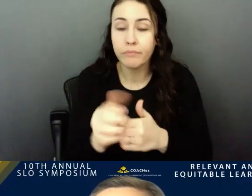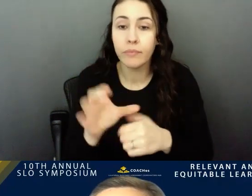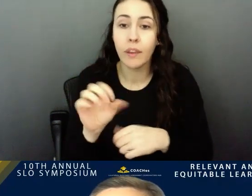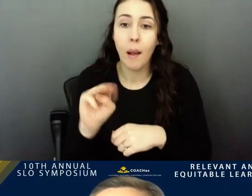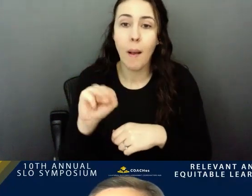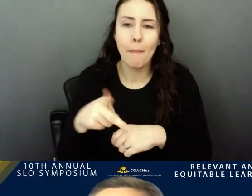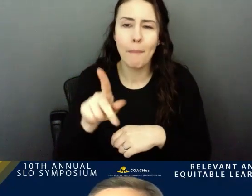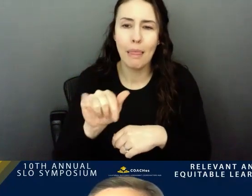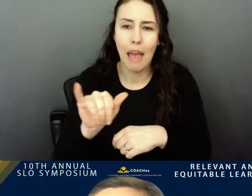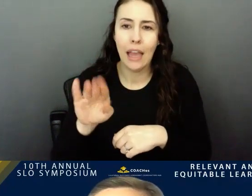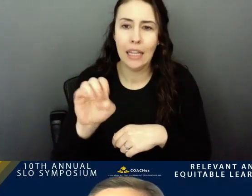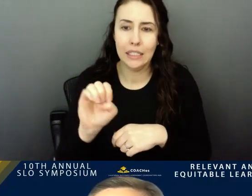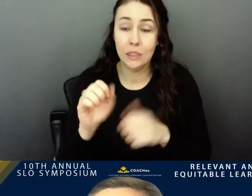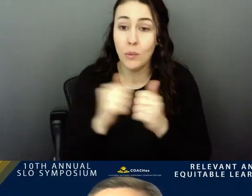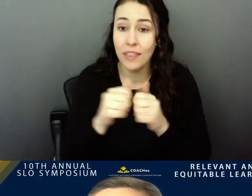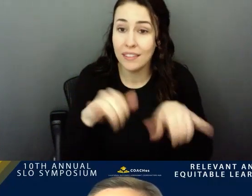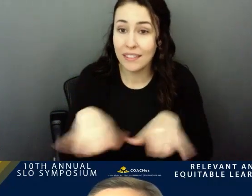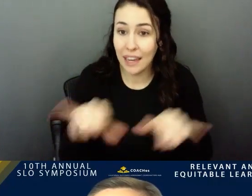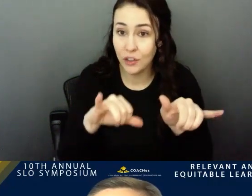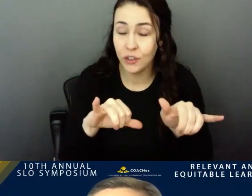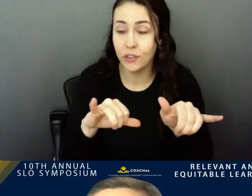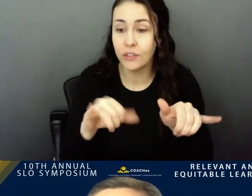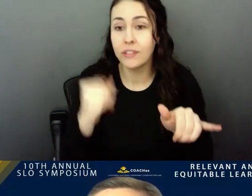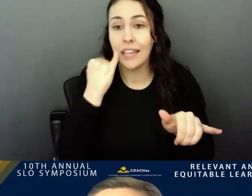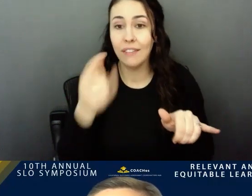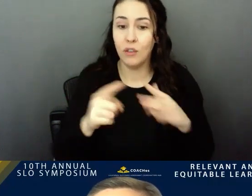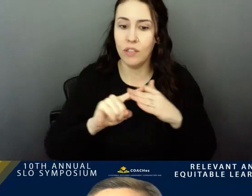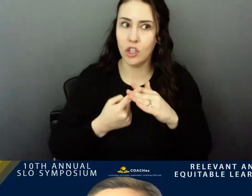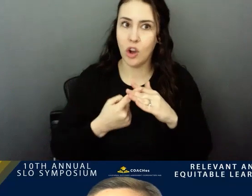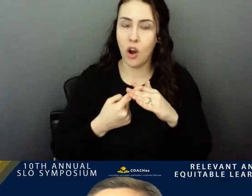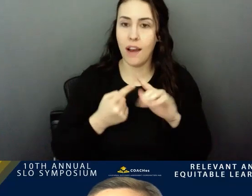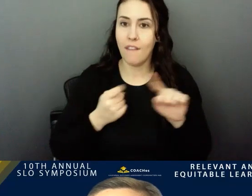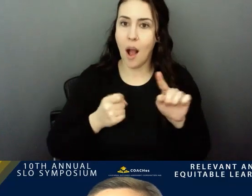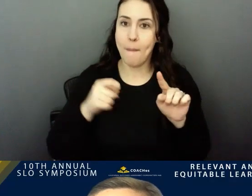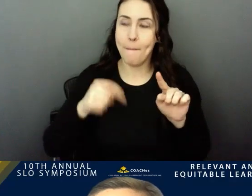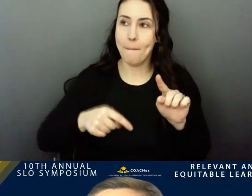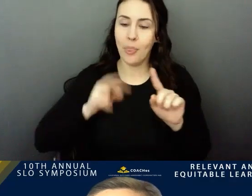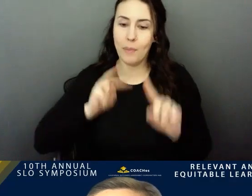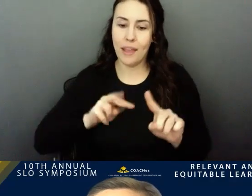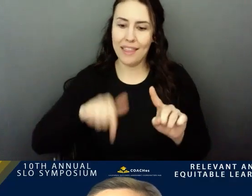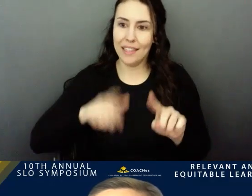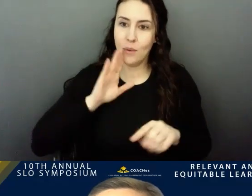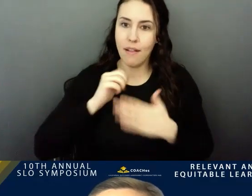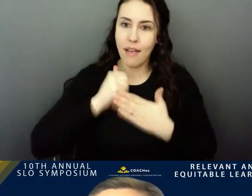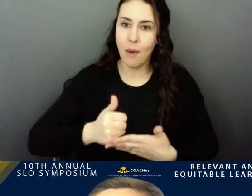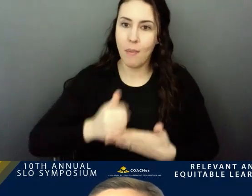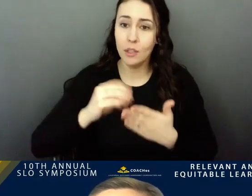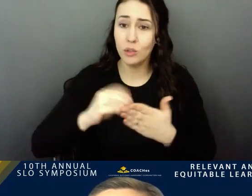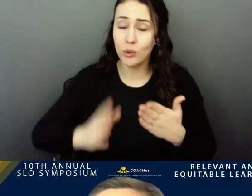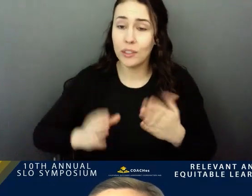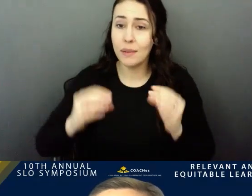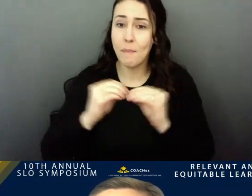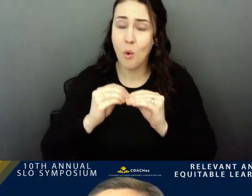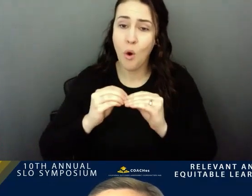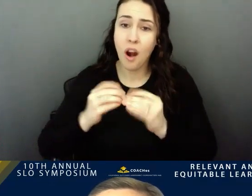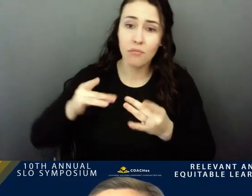If you have started from the place of this is going to help us help our students more effectively, I think